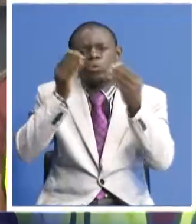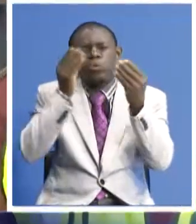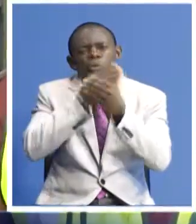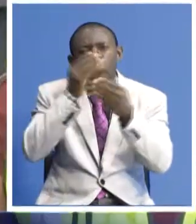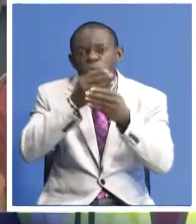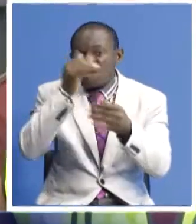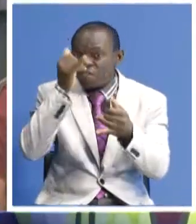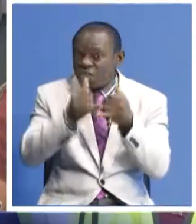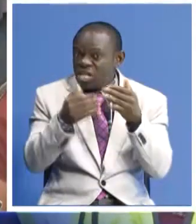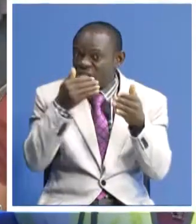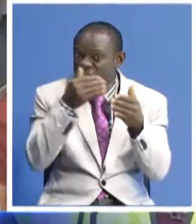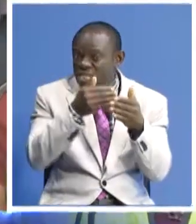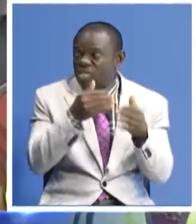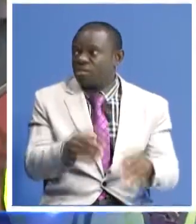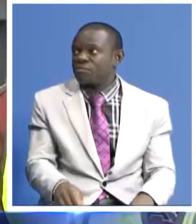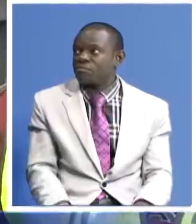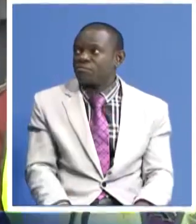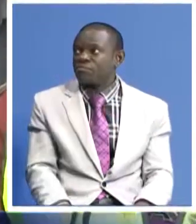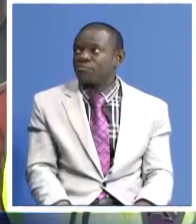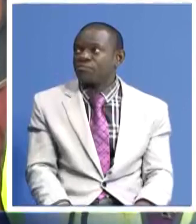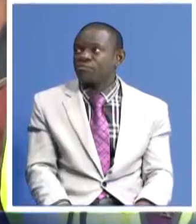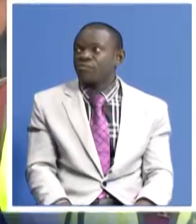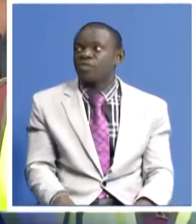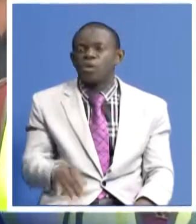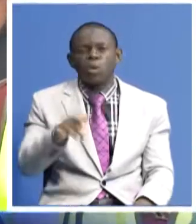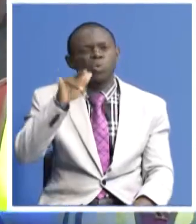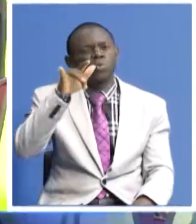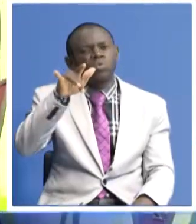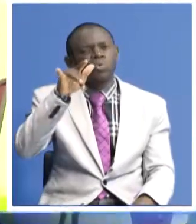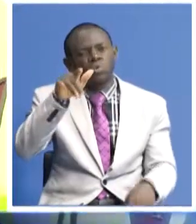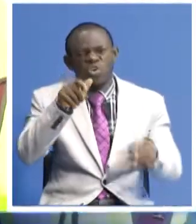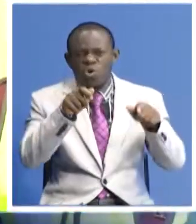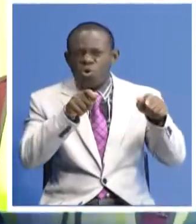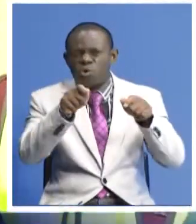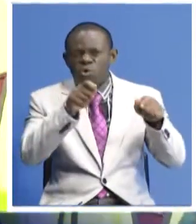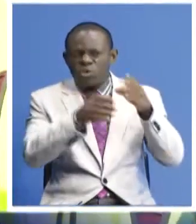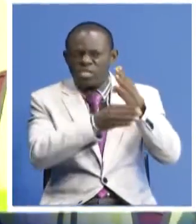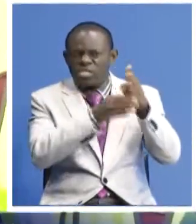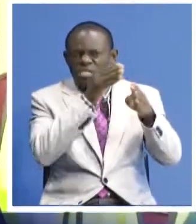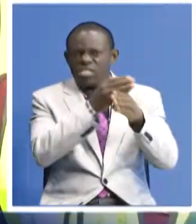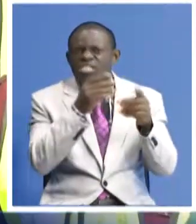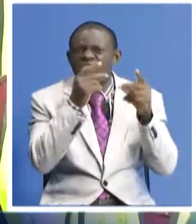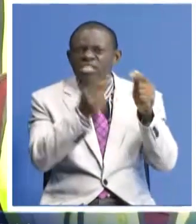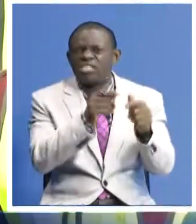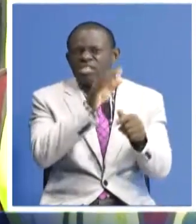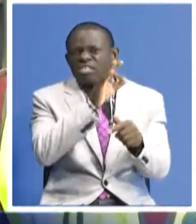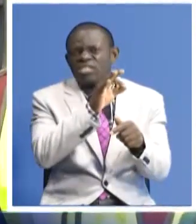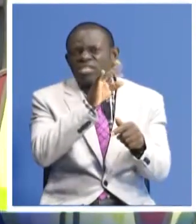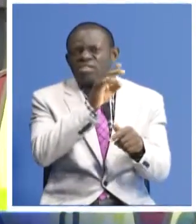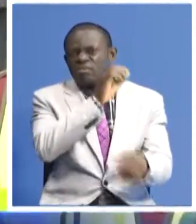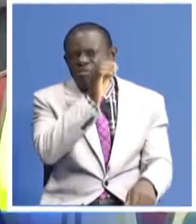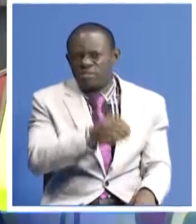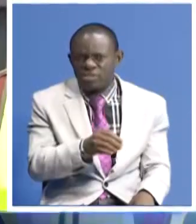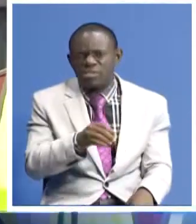air traffic control tower, again, we showed you from across, is at 97%. The presidential pavilion is